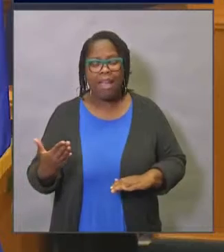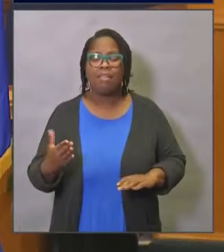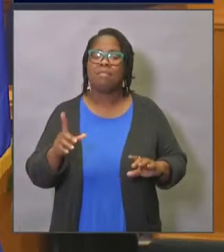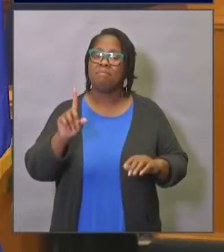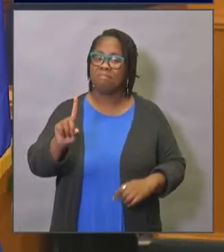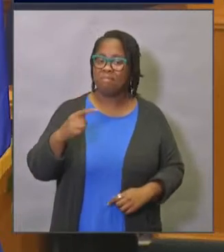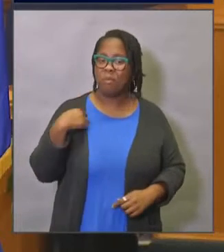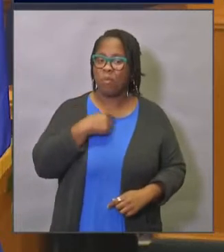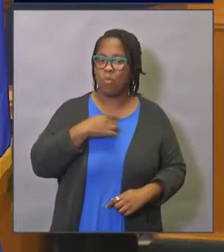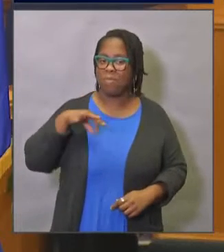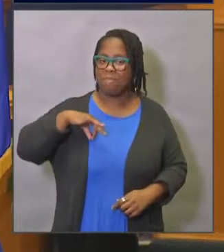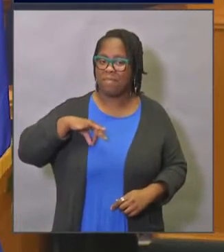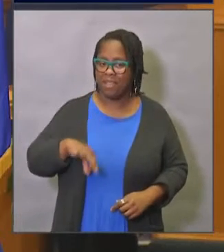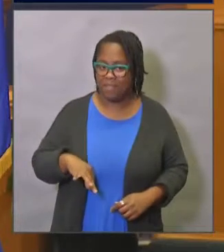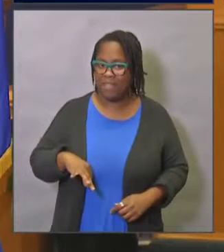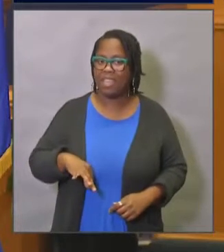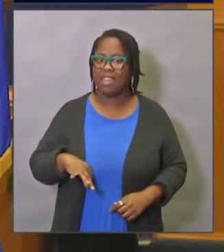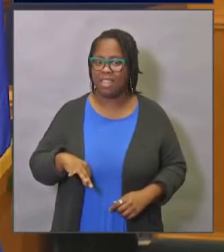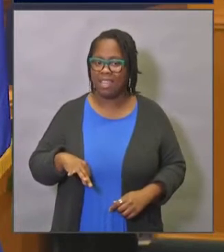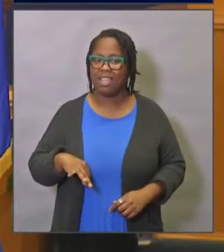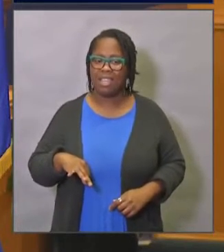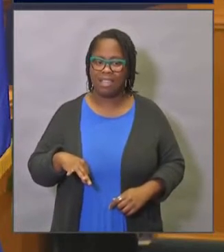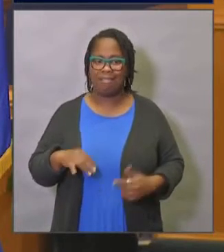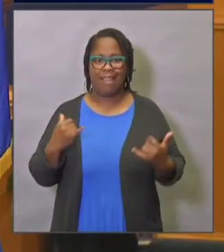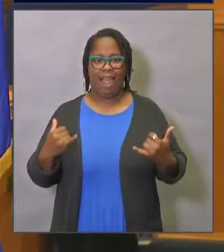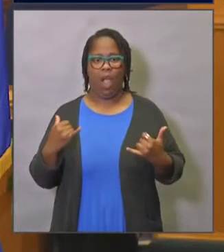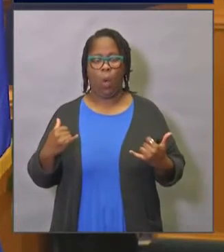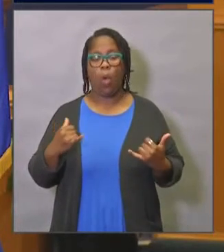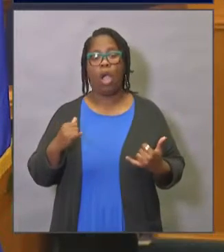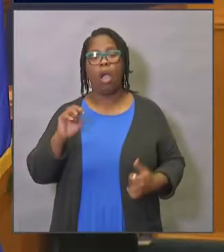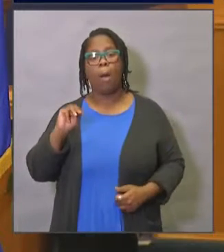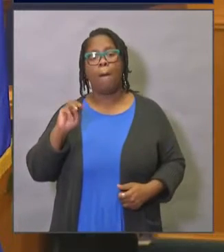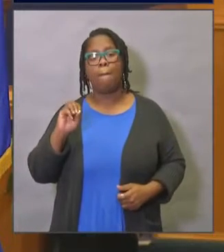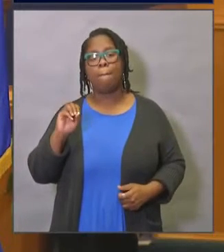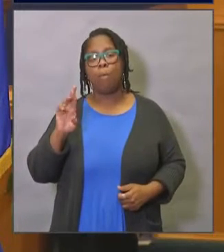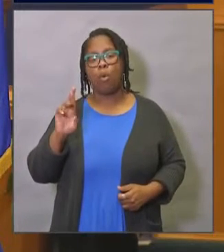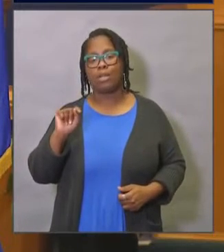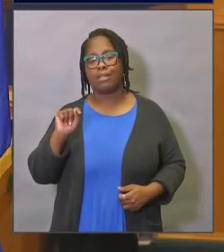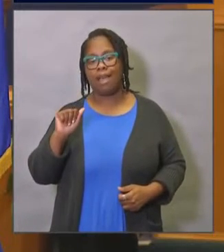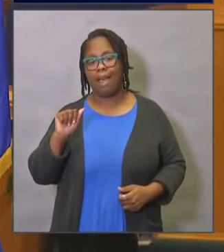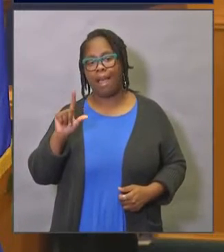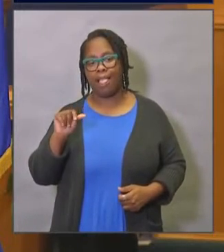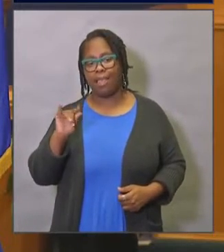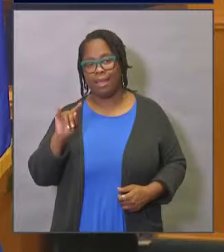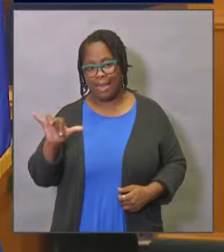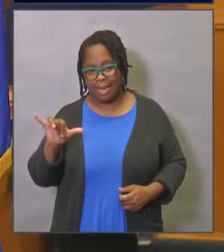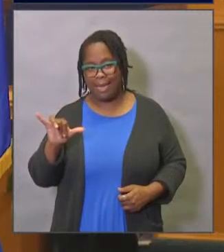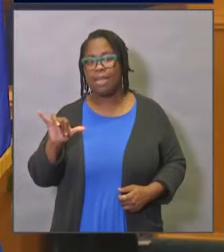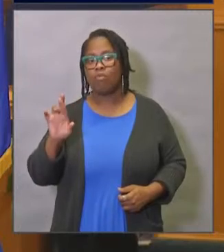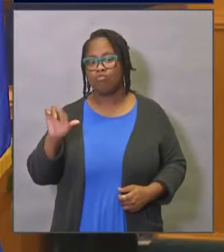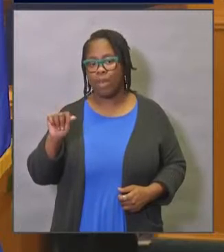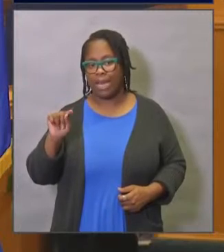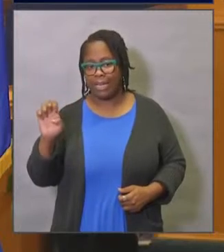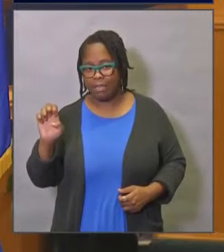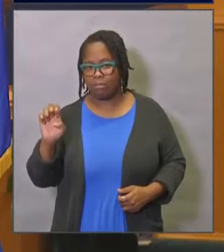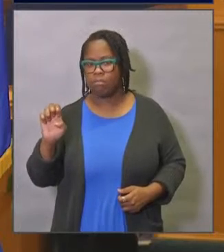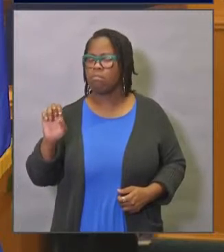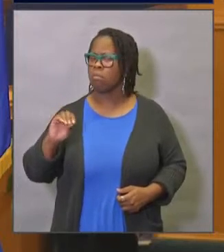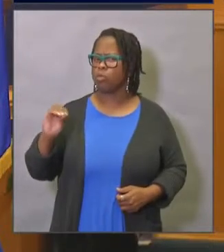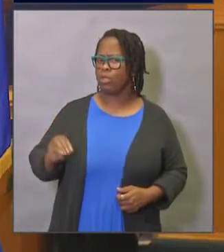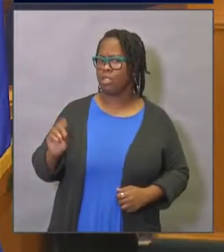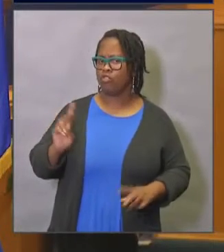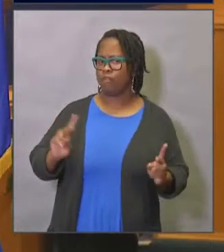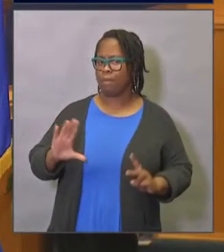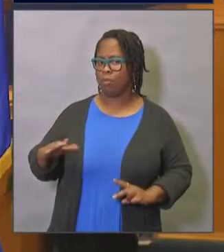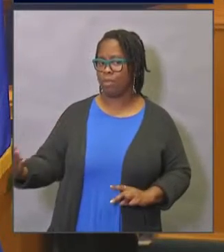benefiting from the fact that the mortality rate has gone down from COVID-19. Nonetheless,